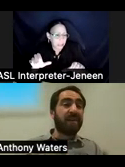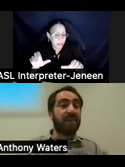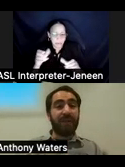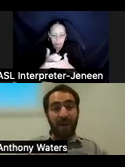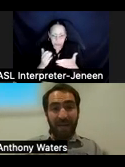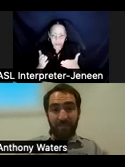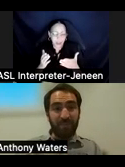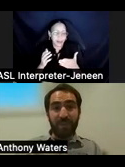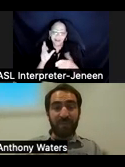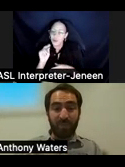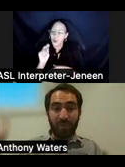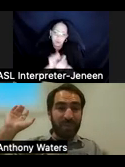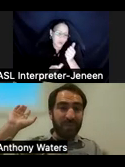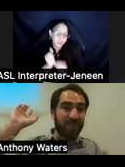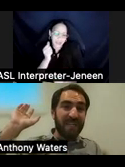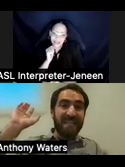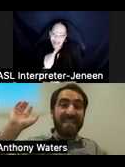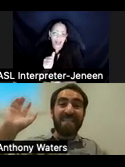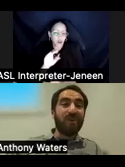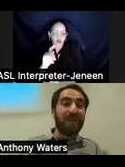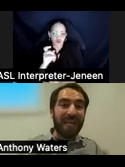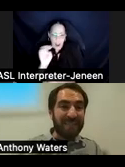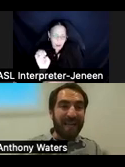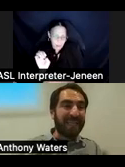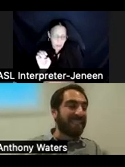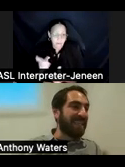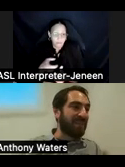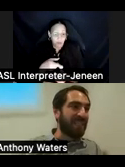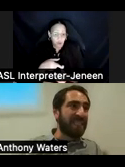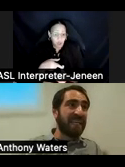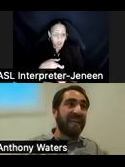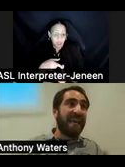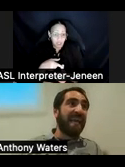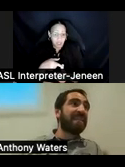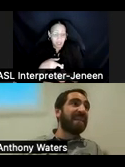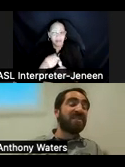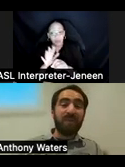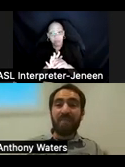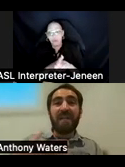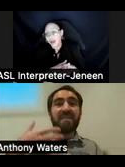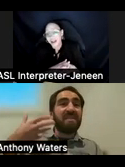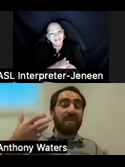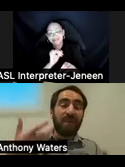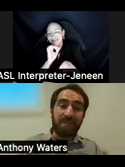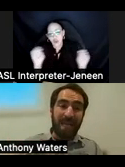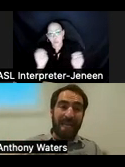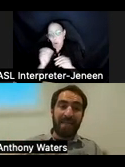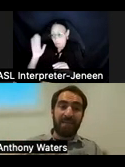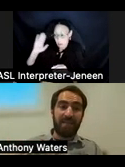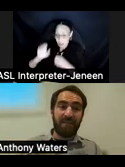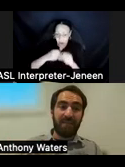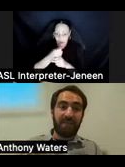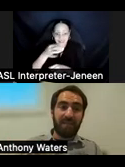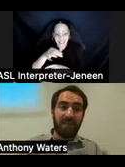is not a crime, first and foremost. It was decriminalized back in the 70s, and it's the response to somebody's